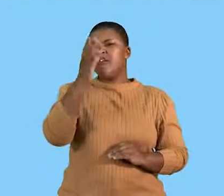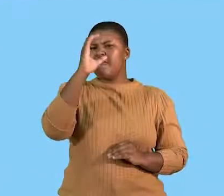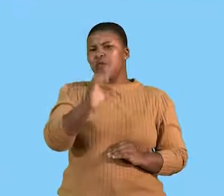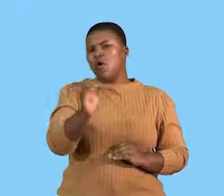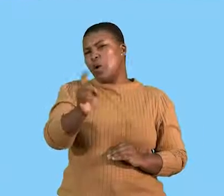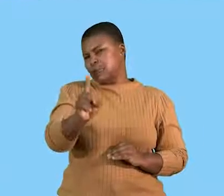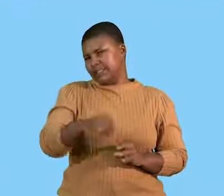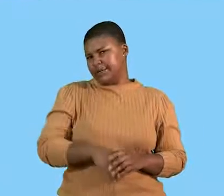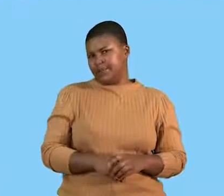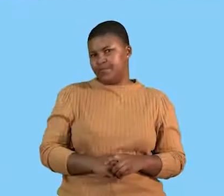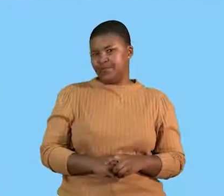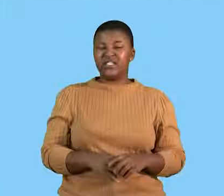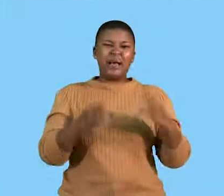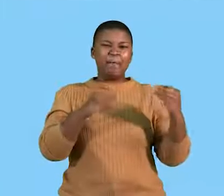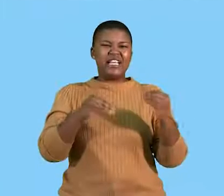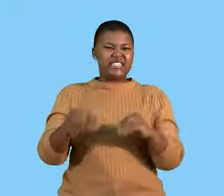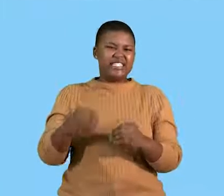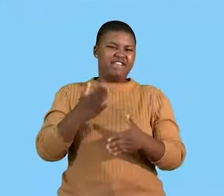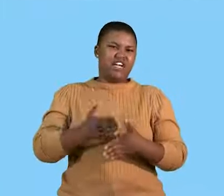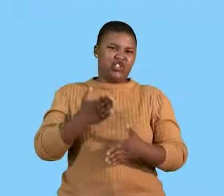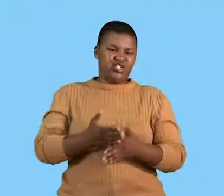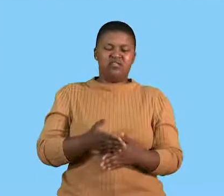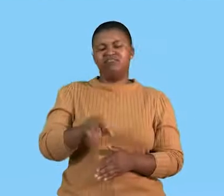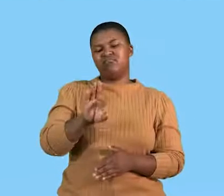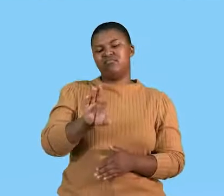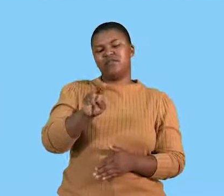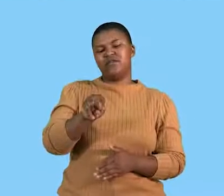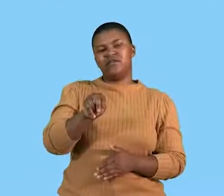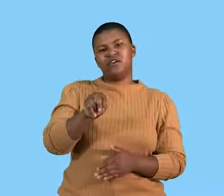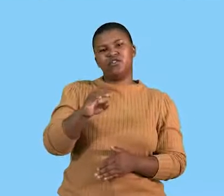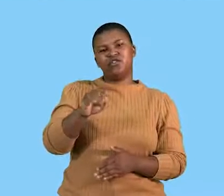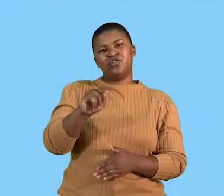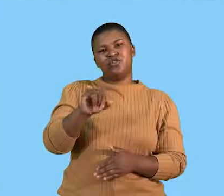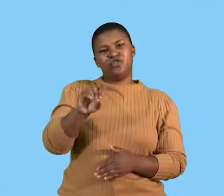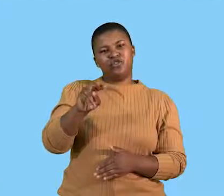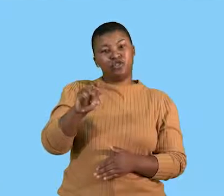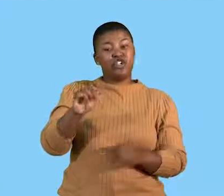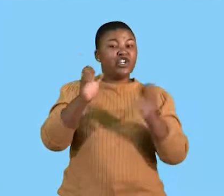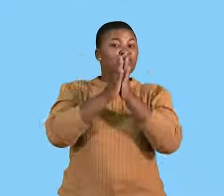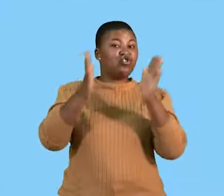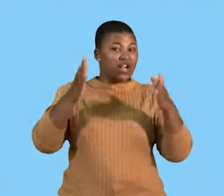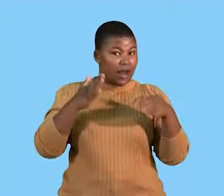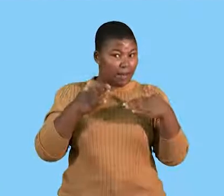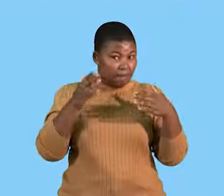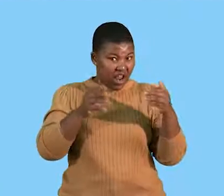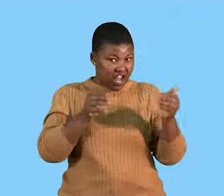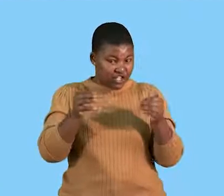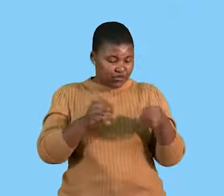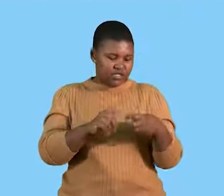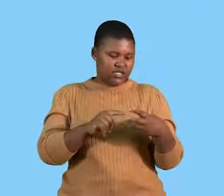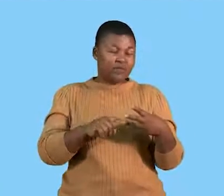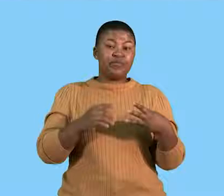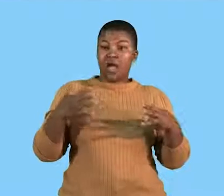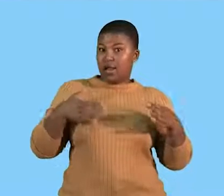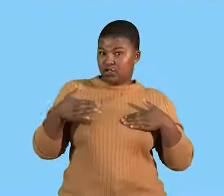a closer look at the business functions, especially the general management, administration and